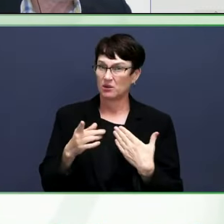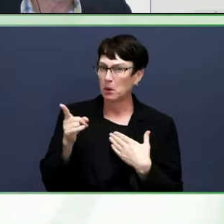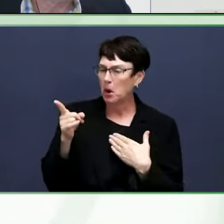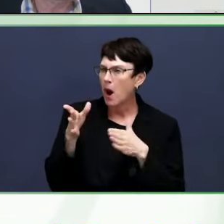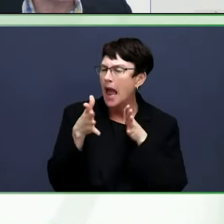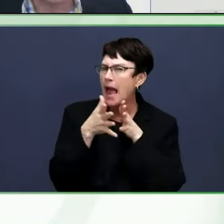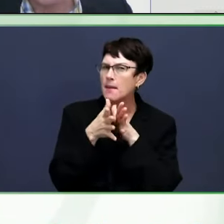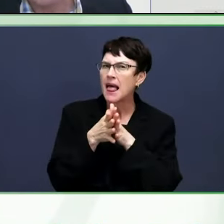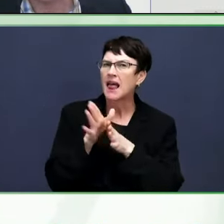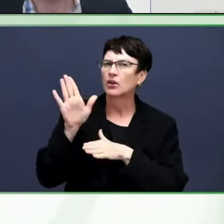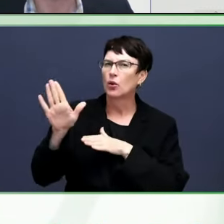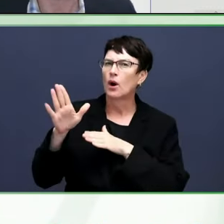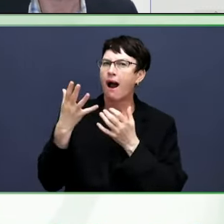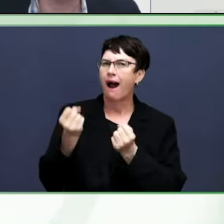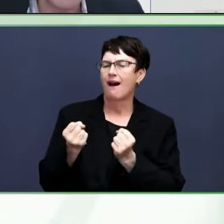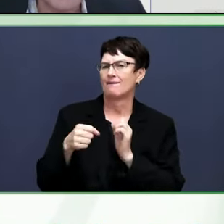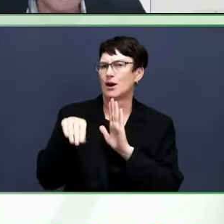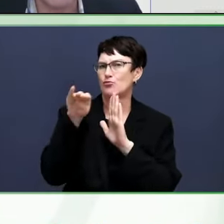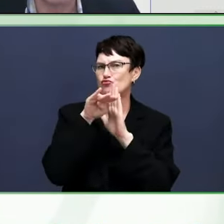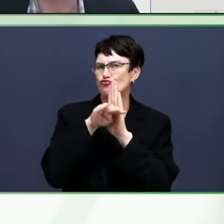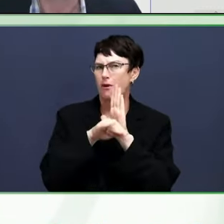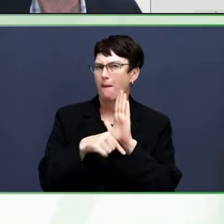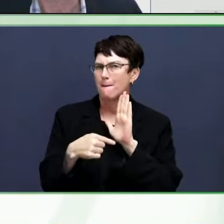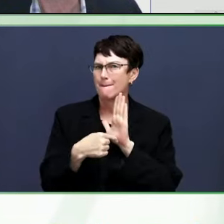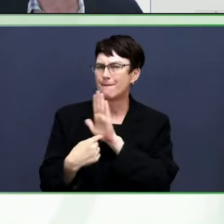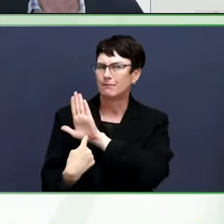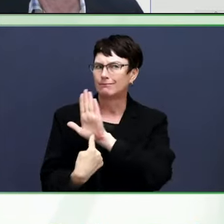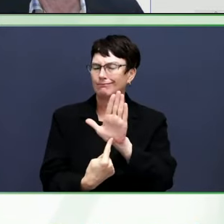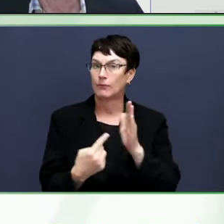we have different programs to